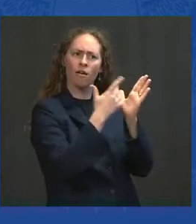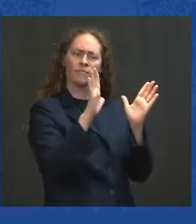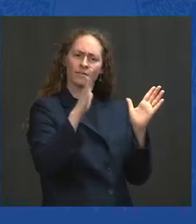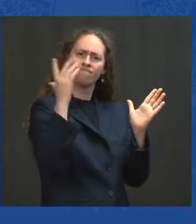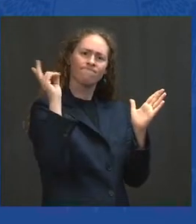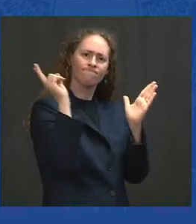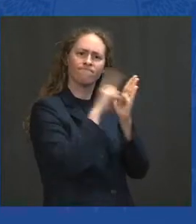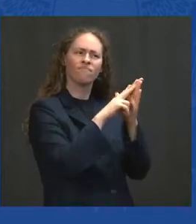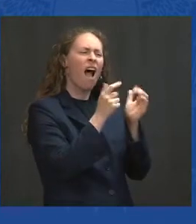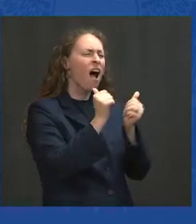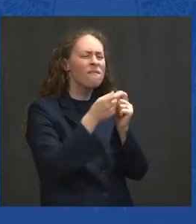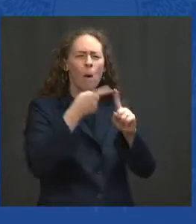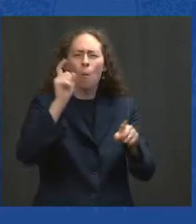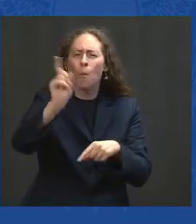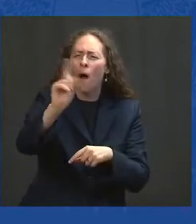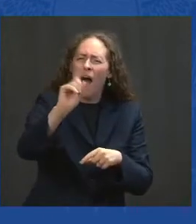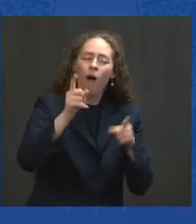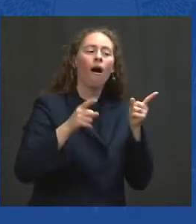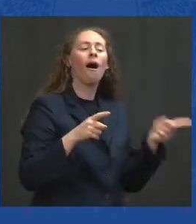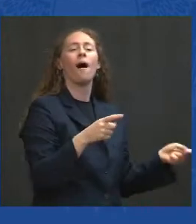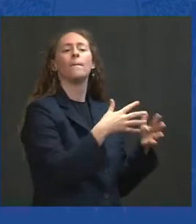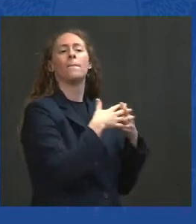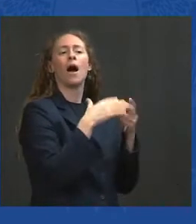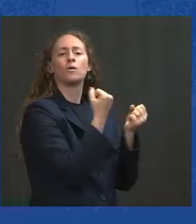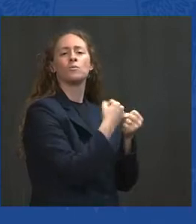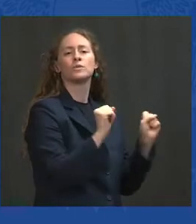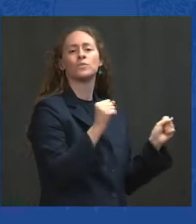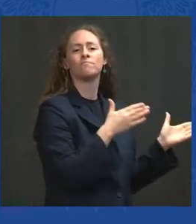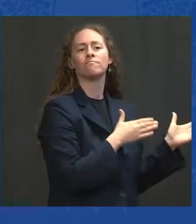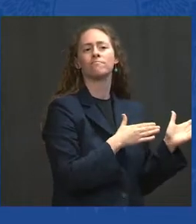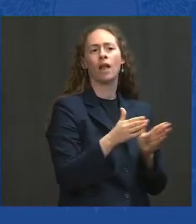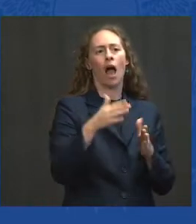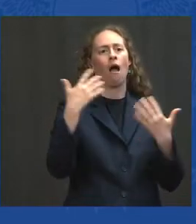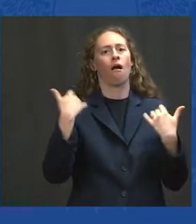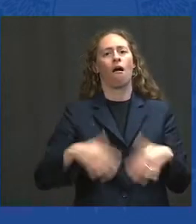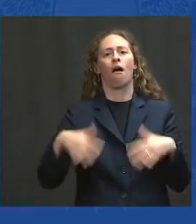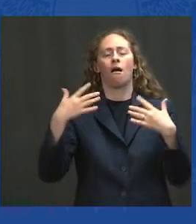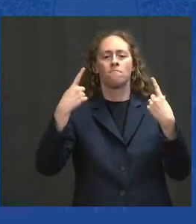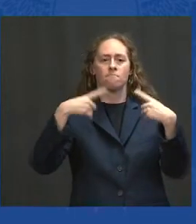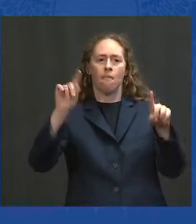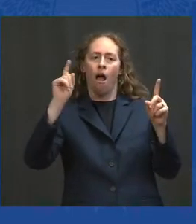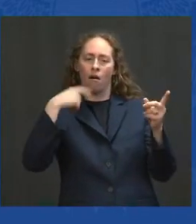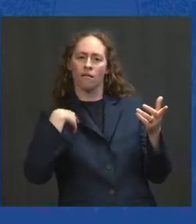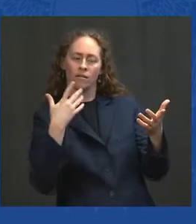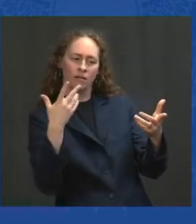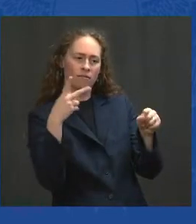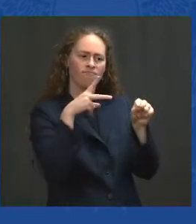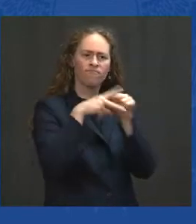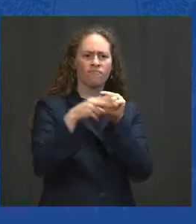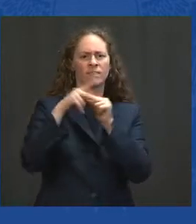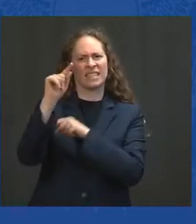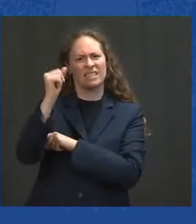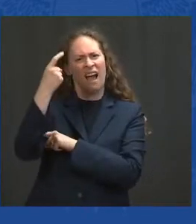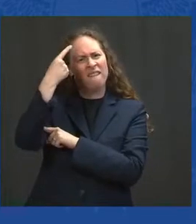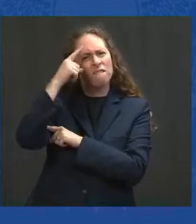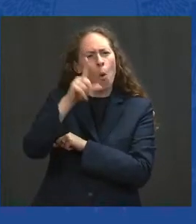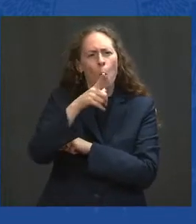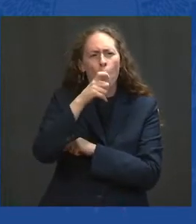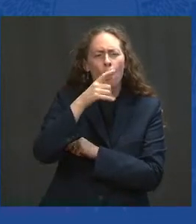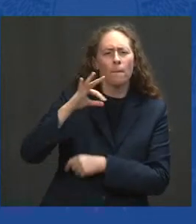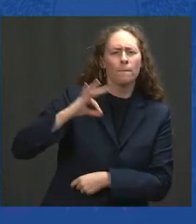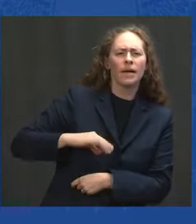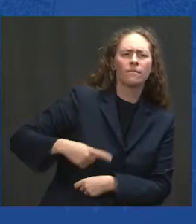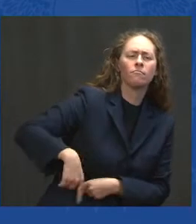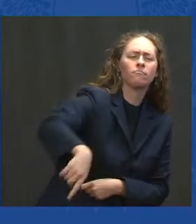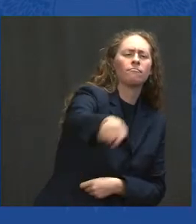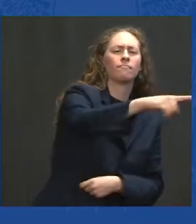the largest ever single tax cuts for families with children. And it's a reflection of our belief that the people of this country